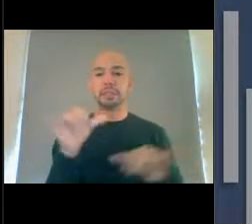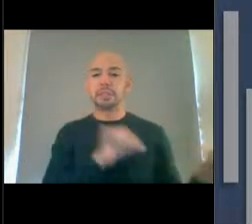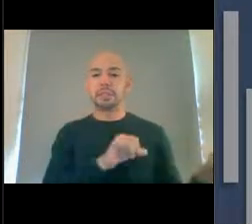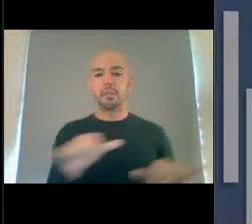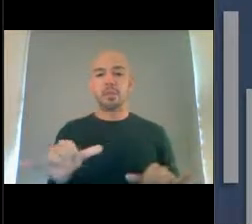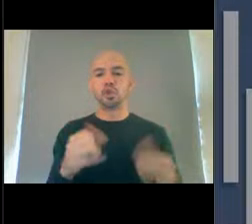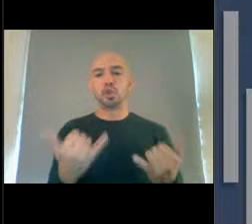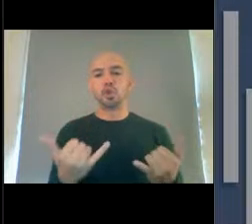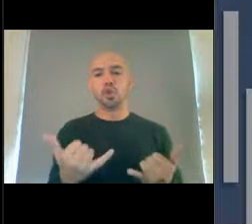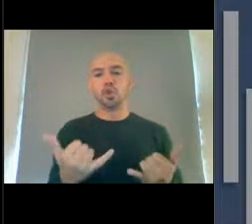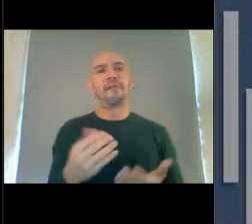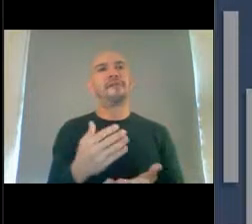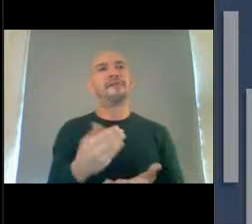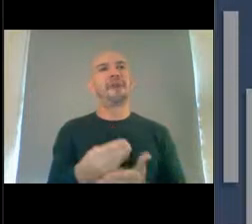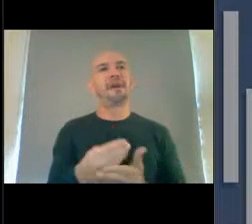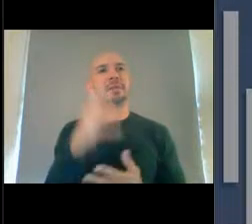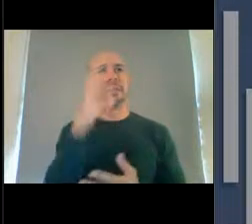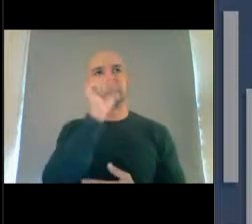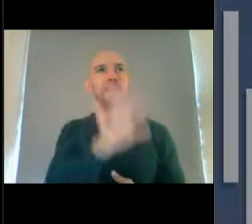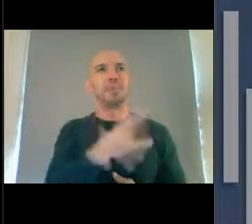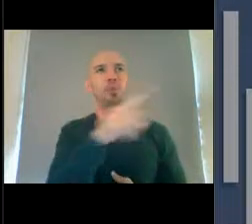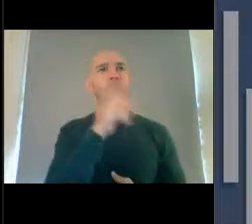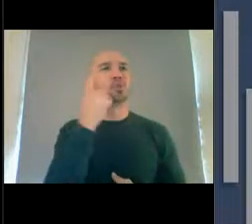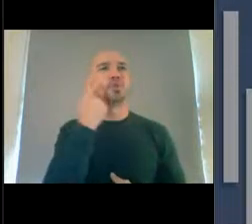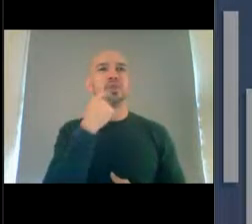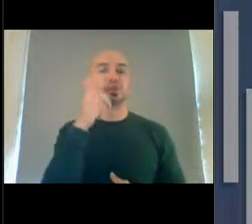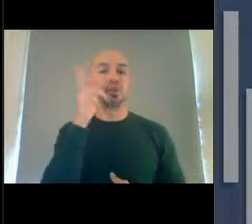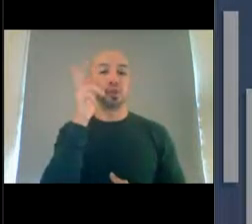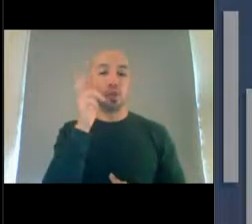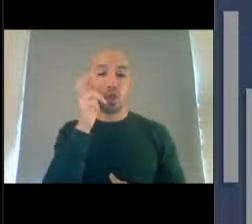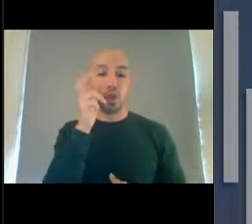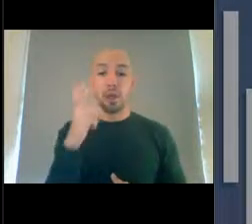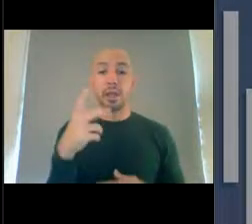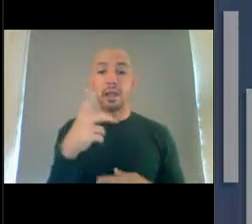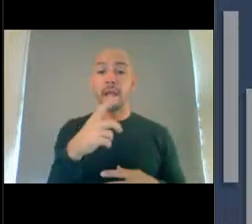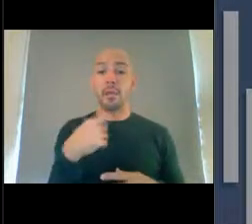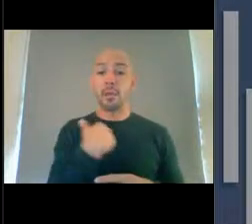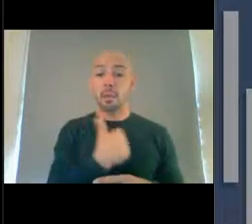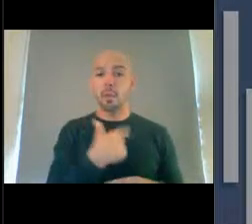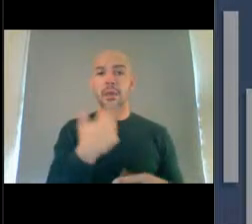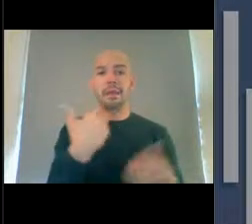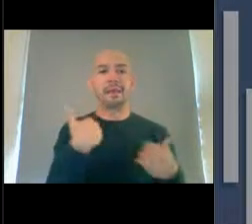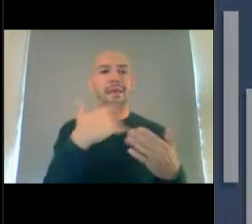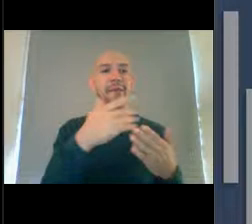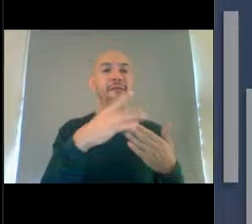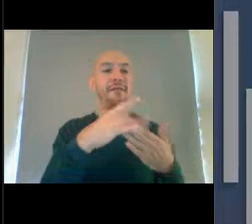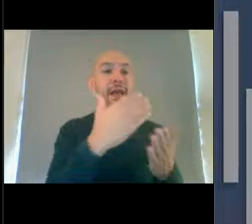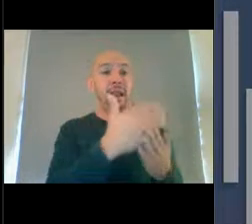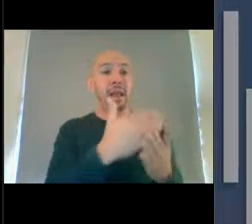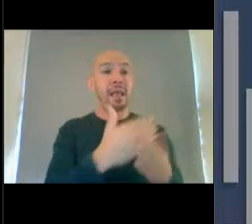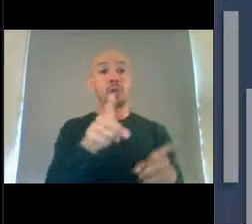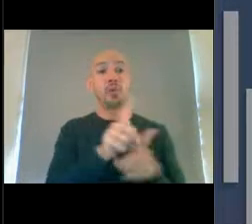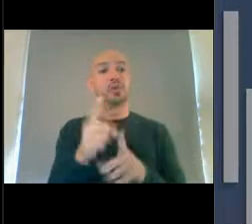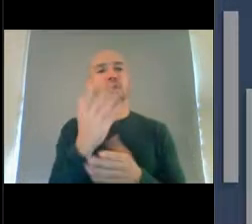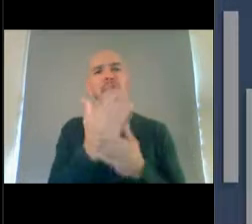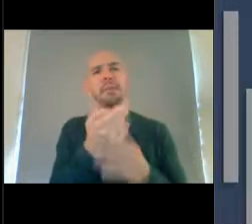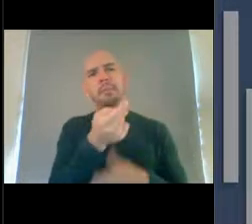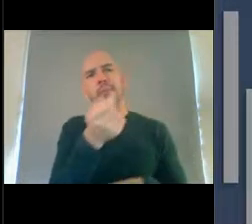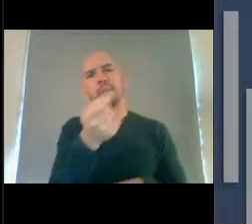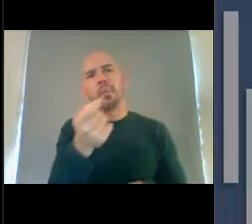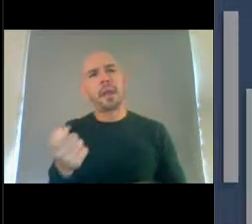changes and those are all included in the guidelines that are part of this book item in addition there's some minor technical changes that we intend to make to the final